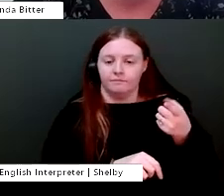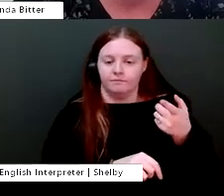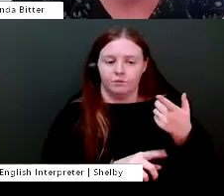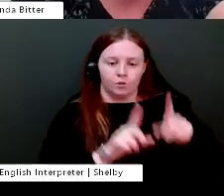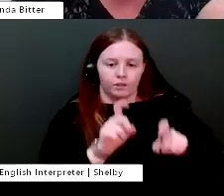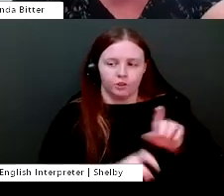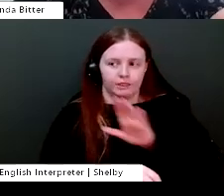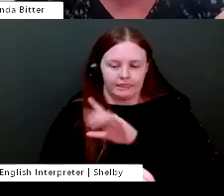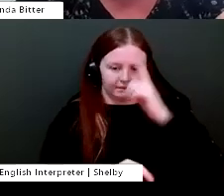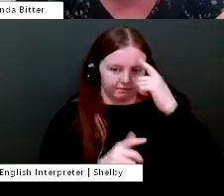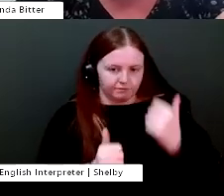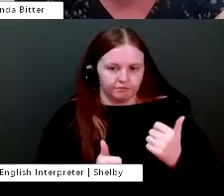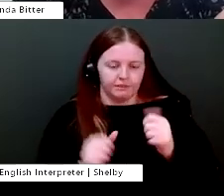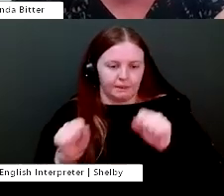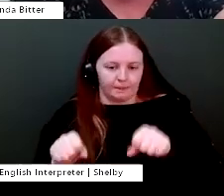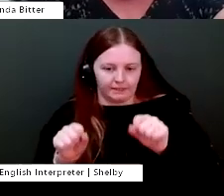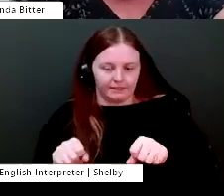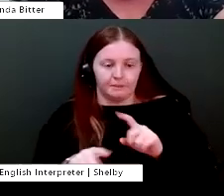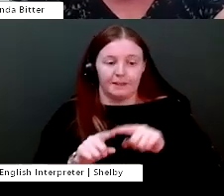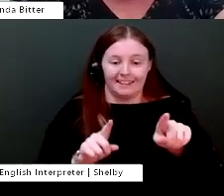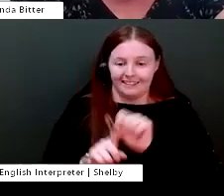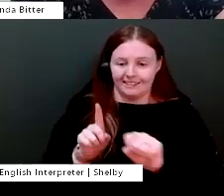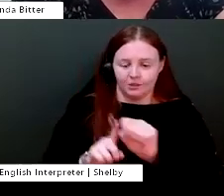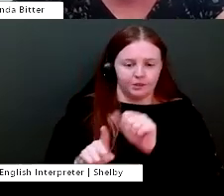the charges were not stayed.